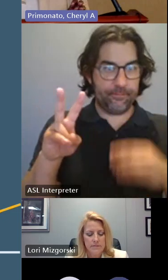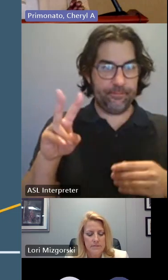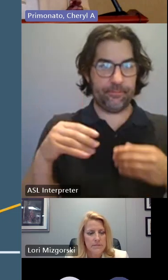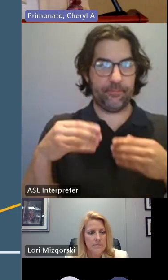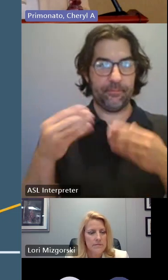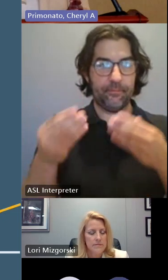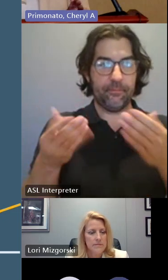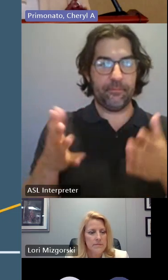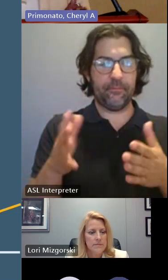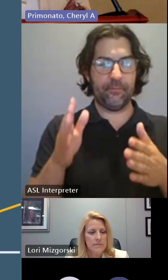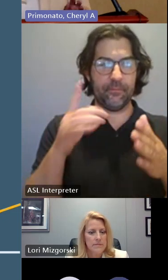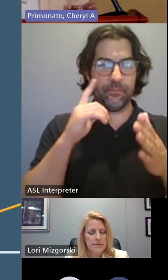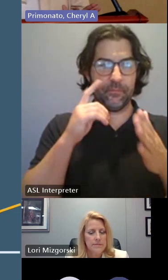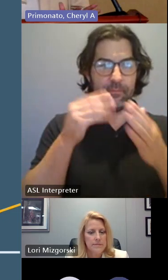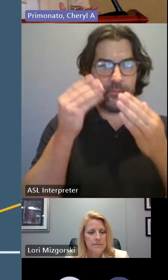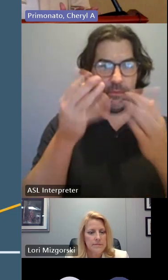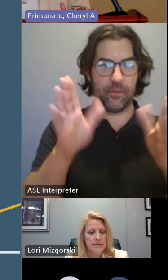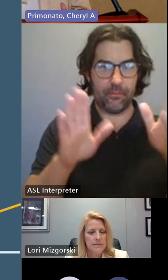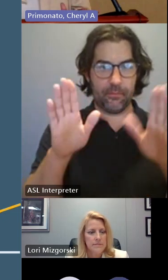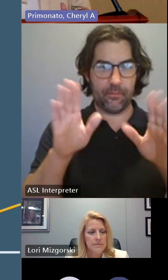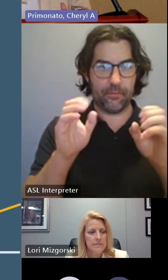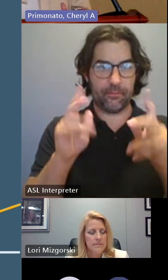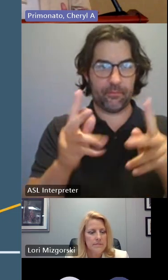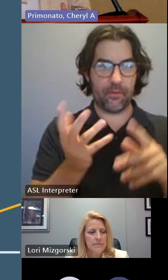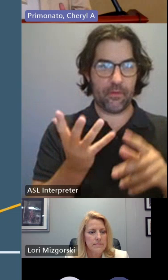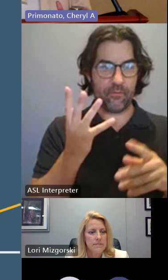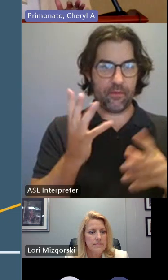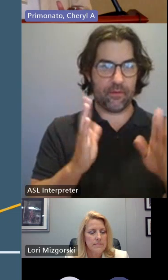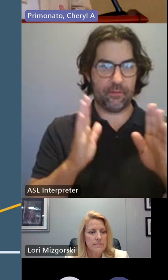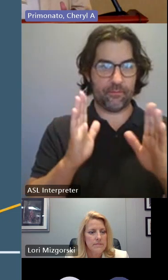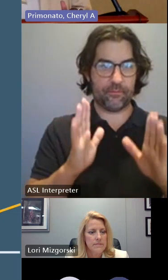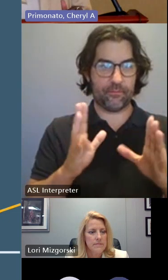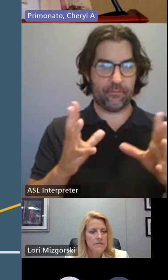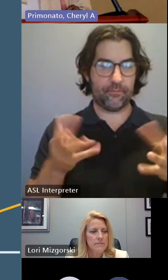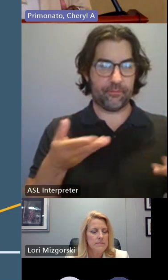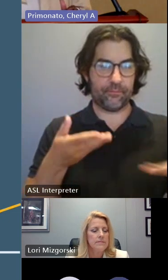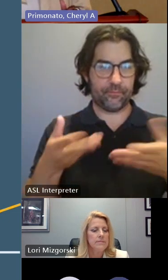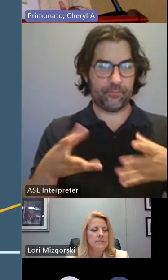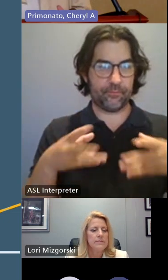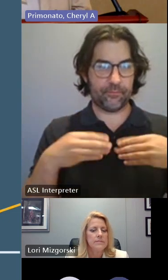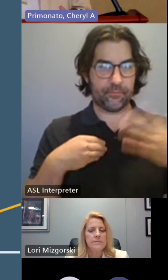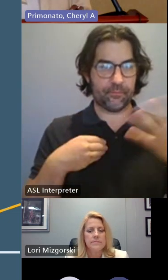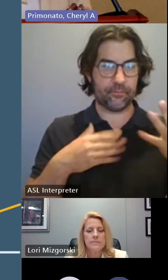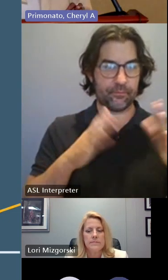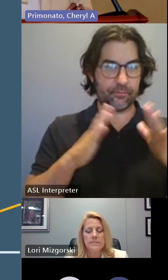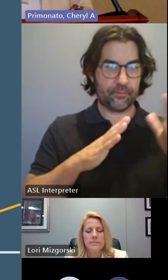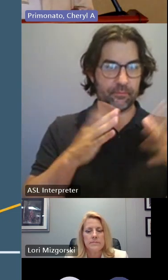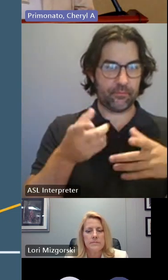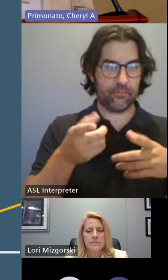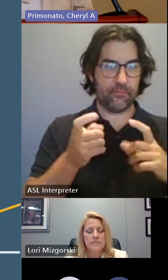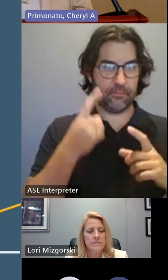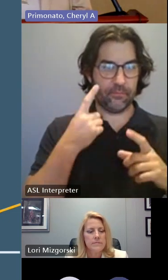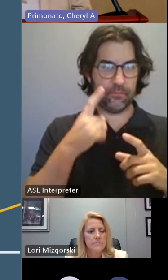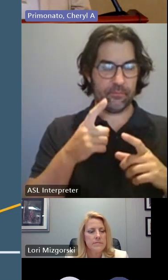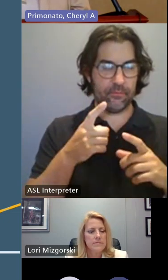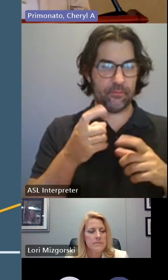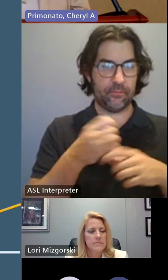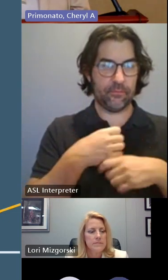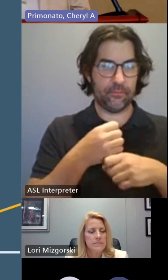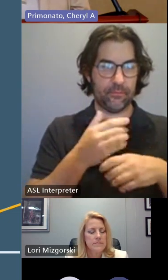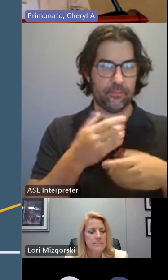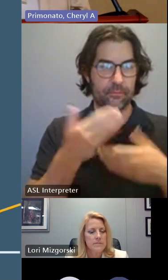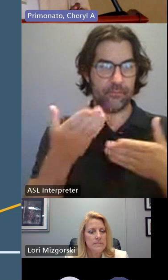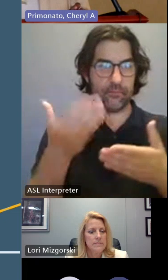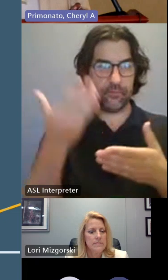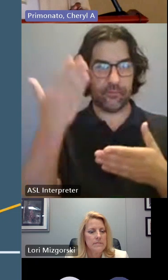bid opportunity and 5 suppliers accepted the invitation and 5 bids were received to furnish and deliver front